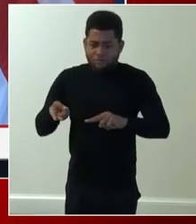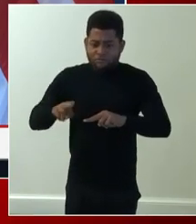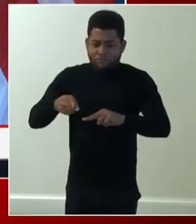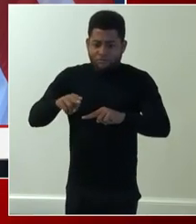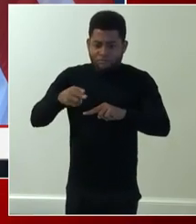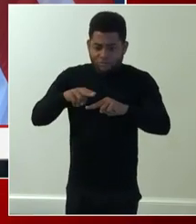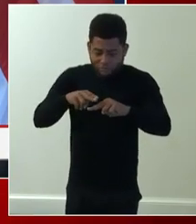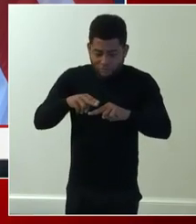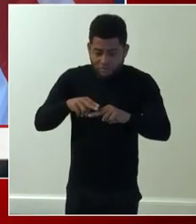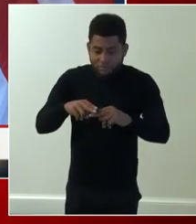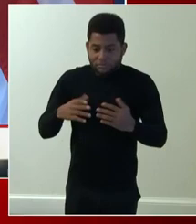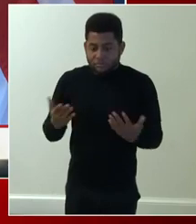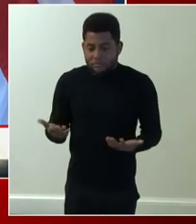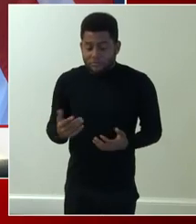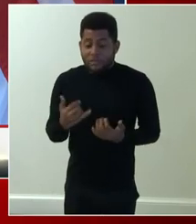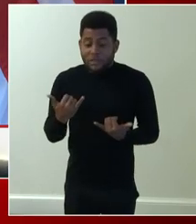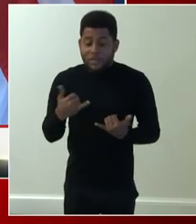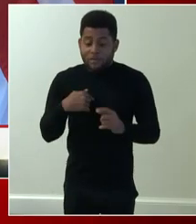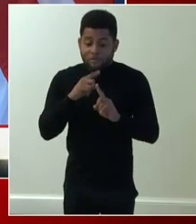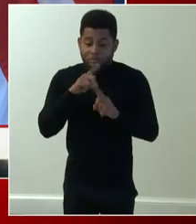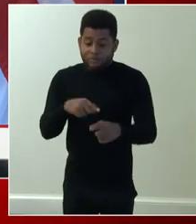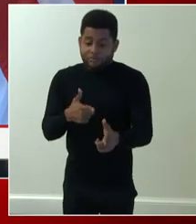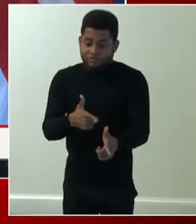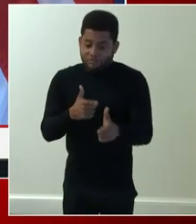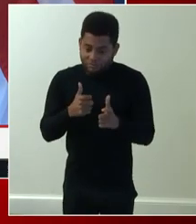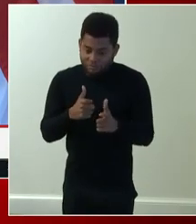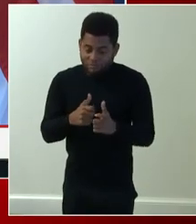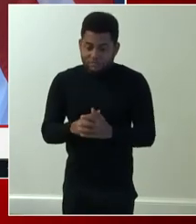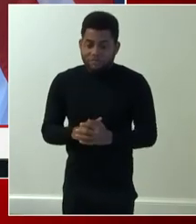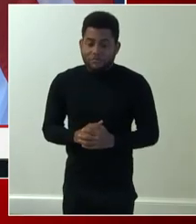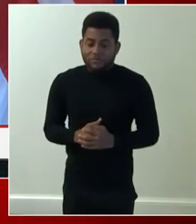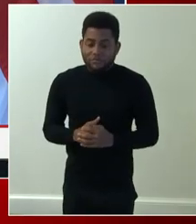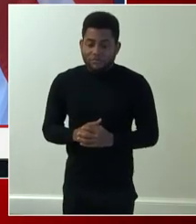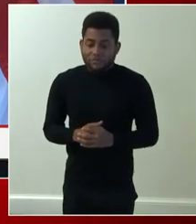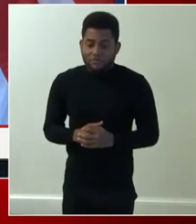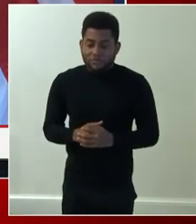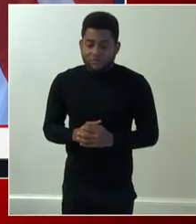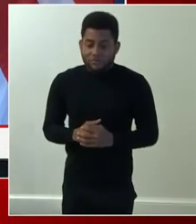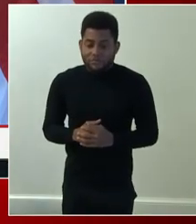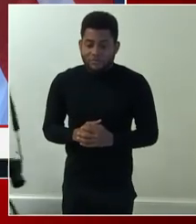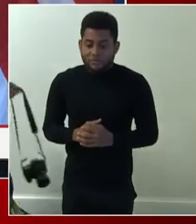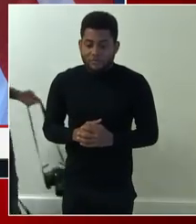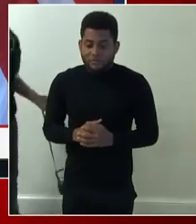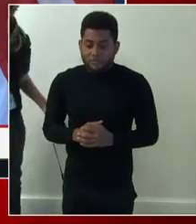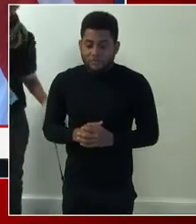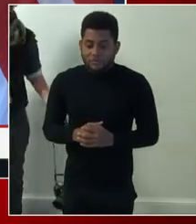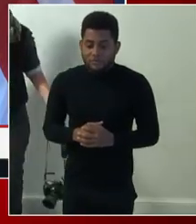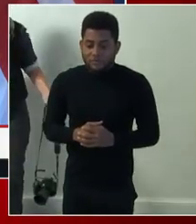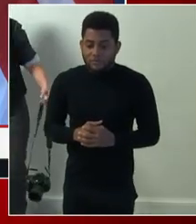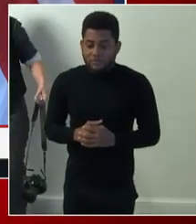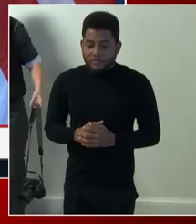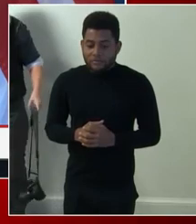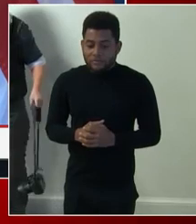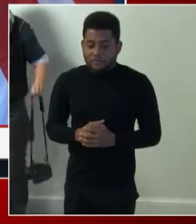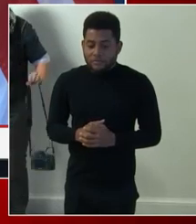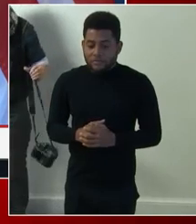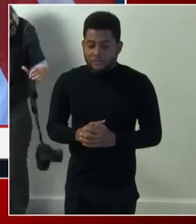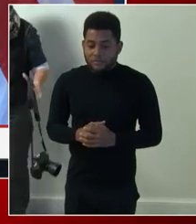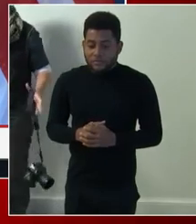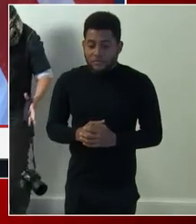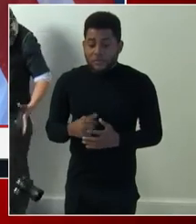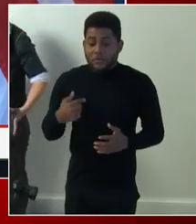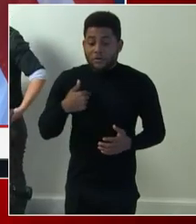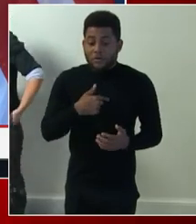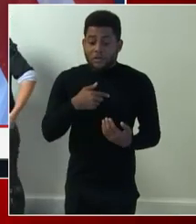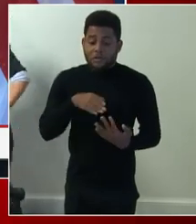cases related to COVID-19 and the Omicron variant, as well as adjusting the district's